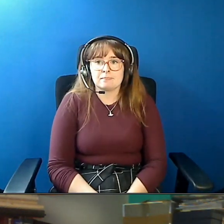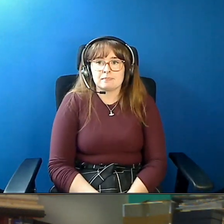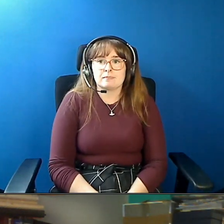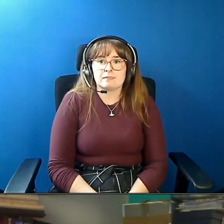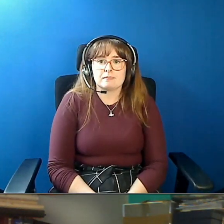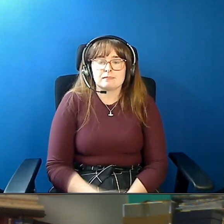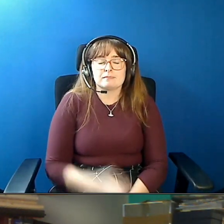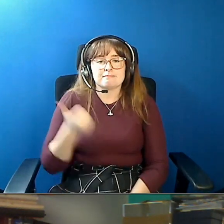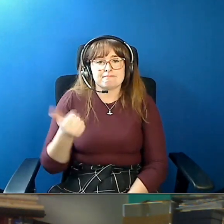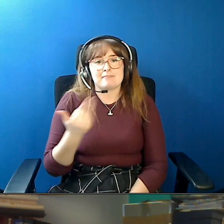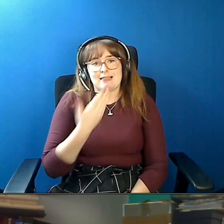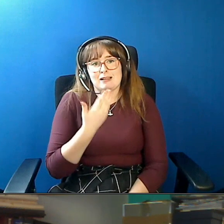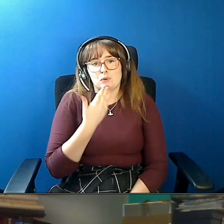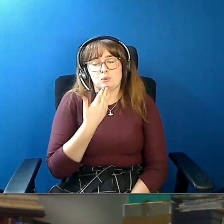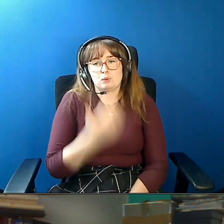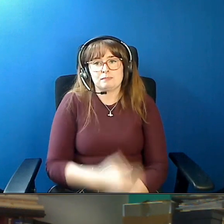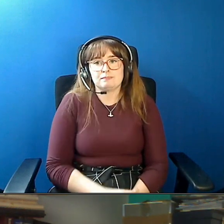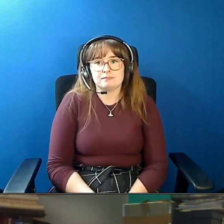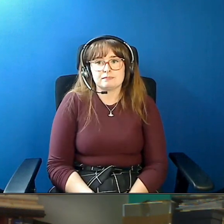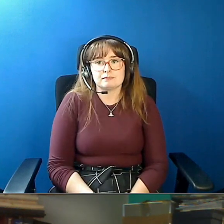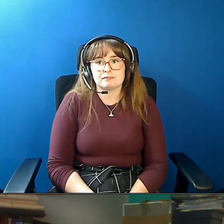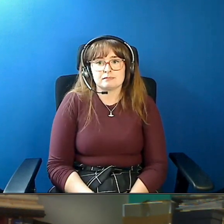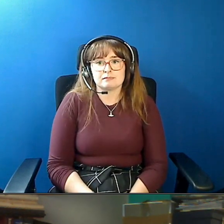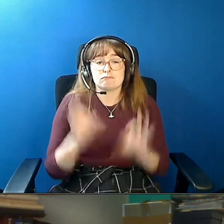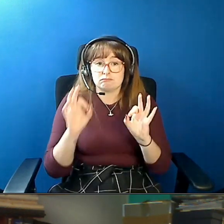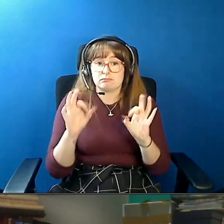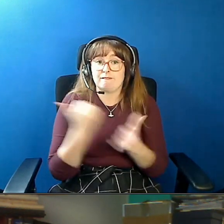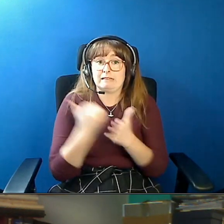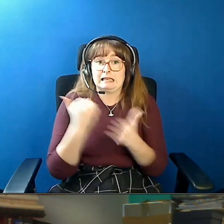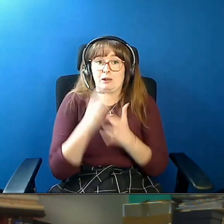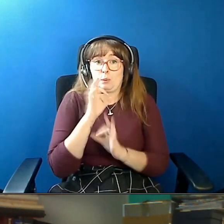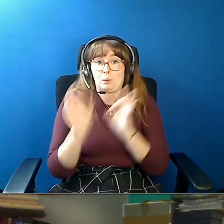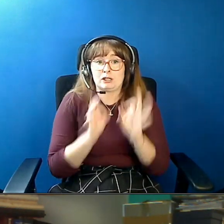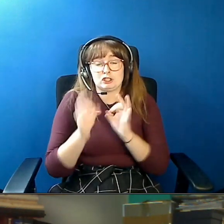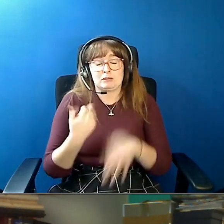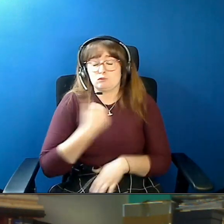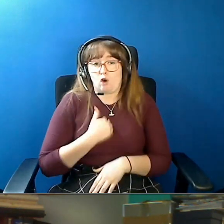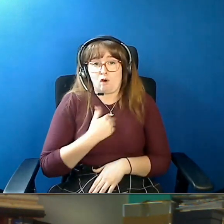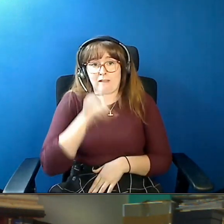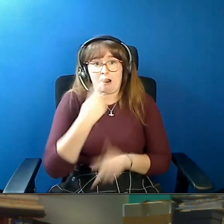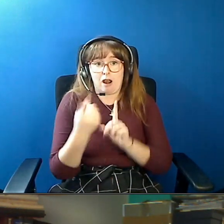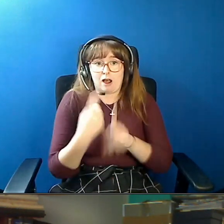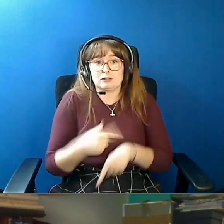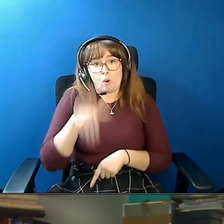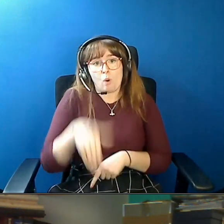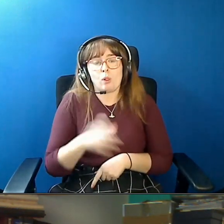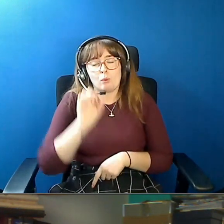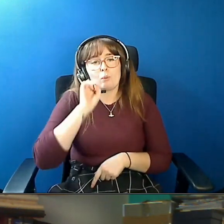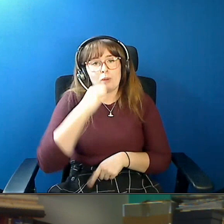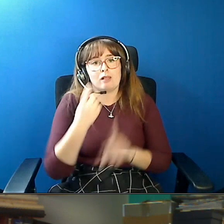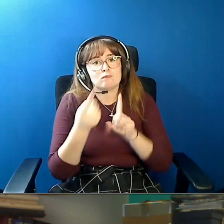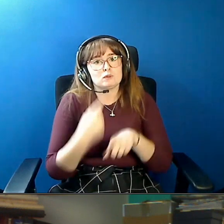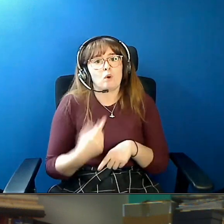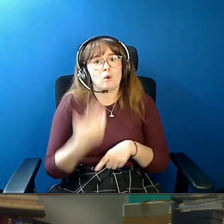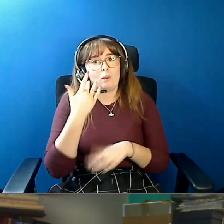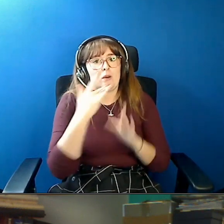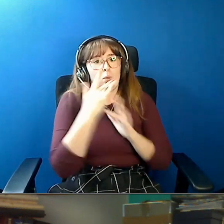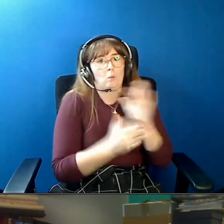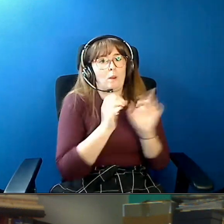Thanks, Gordon. Thanks, Sean. Some excellent questions. I'm really sorry we didn't get a chance to go through all of them. We will respond to you offline.